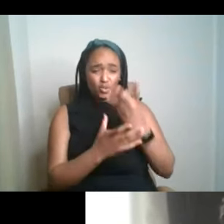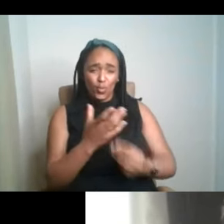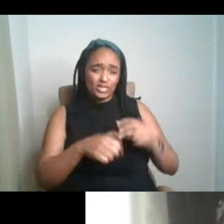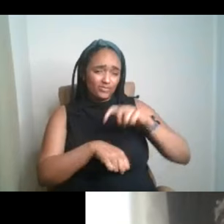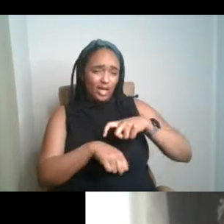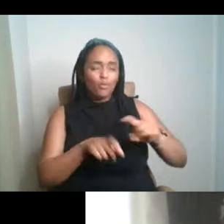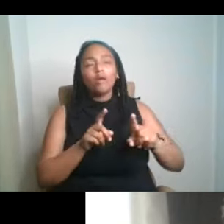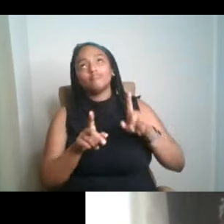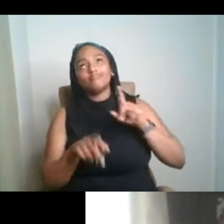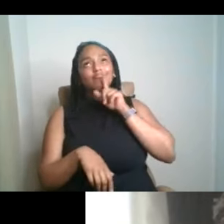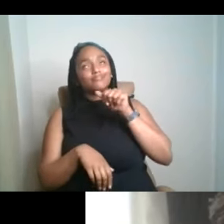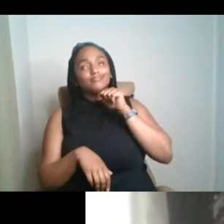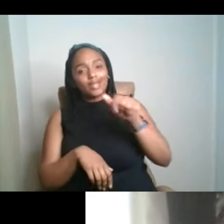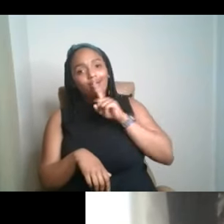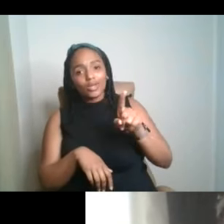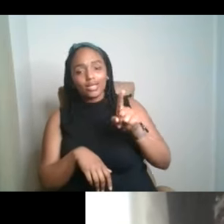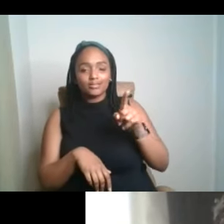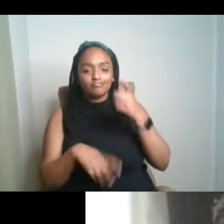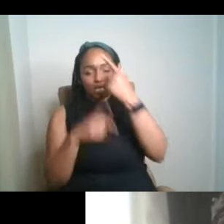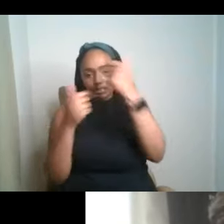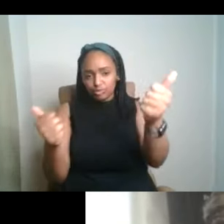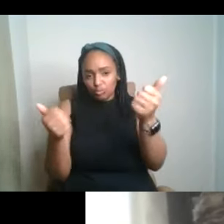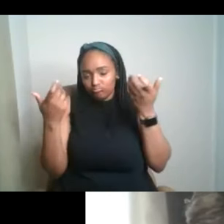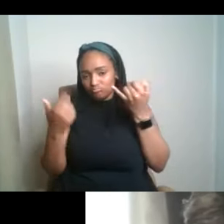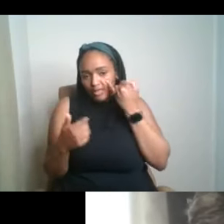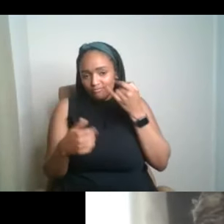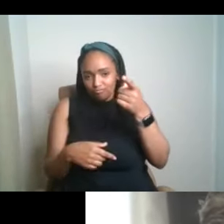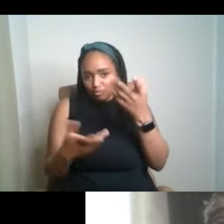is, whatever, take it how you want it. But